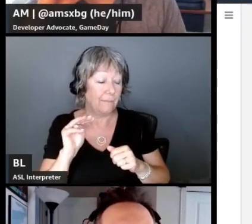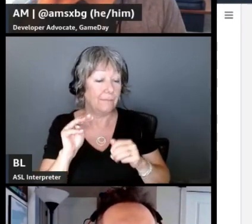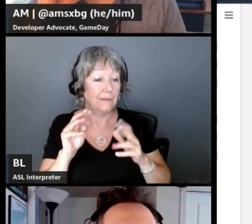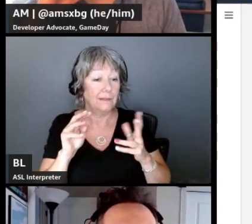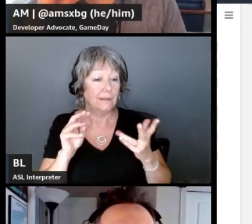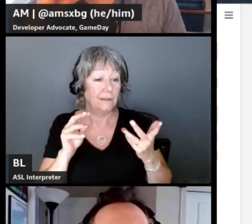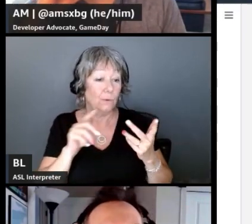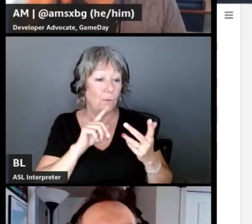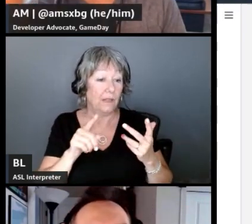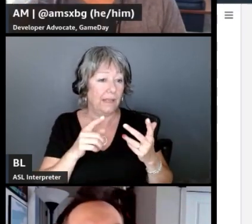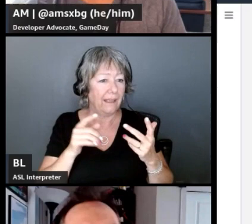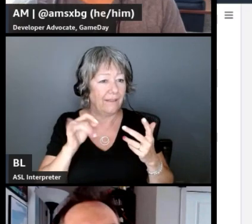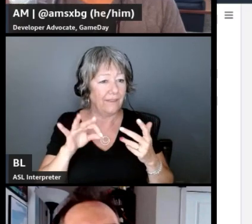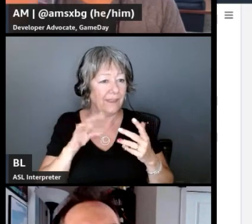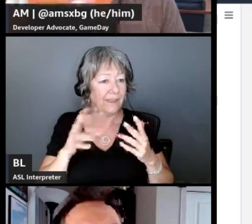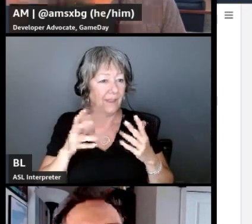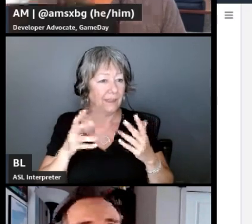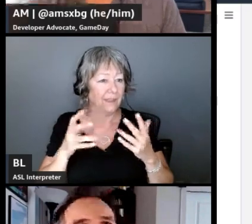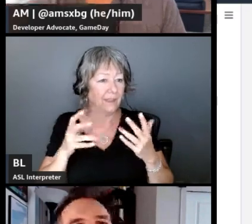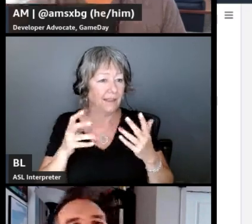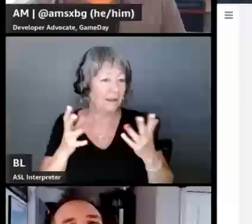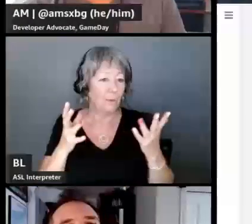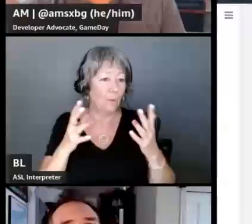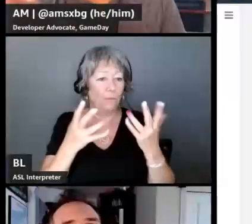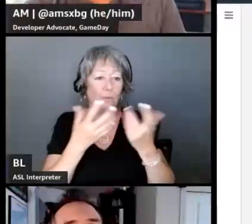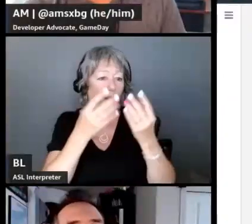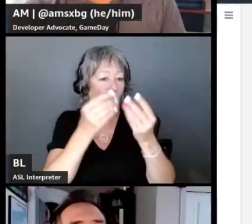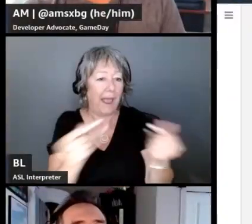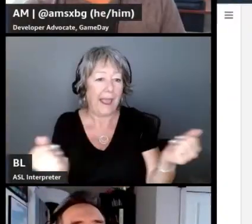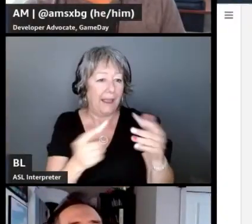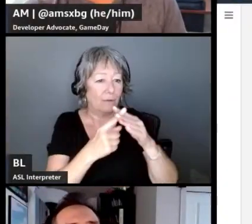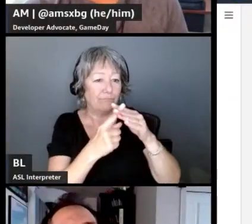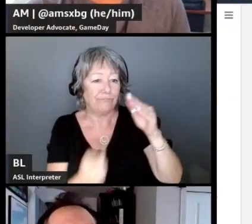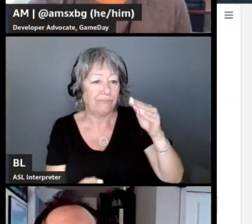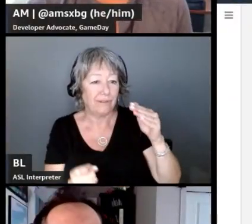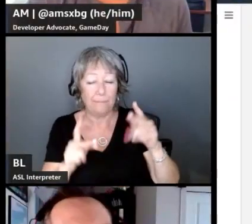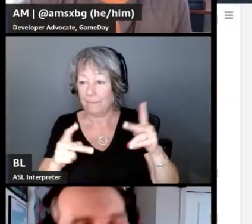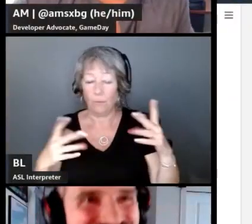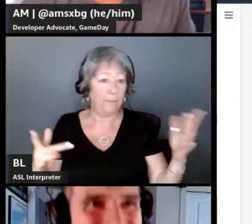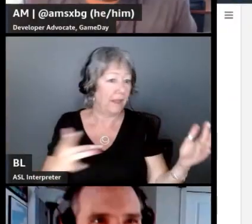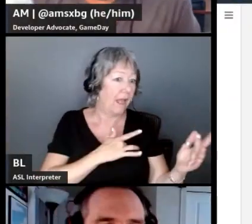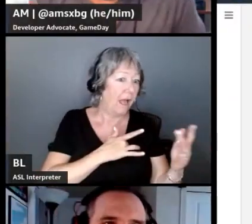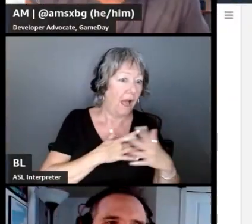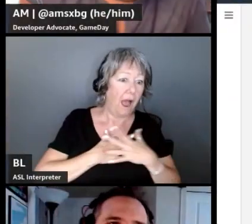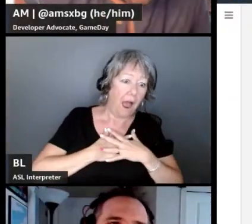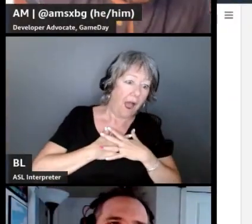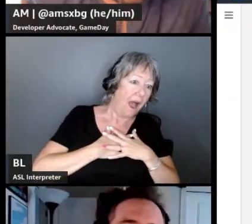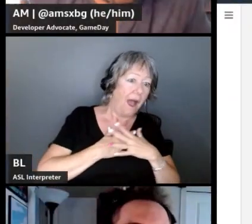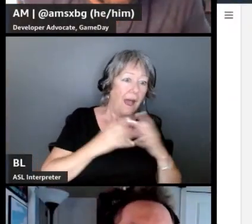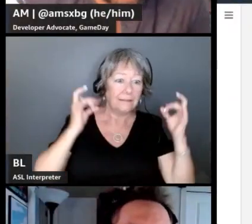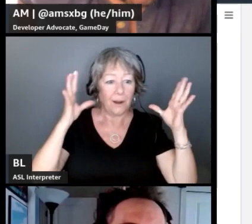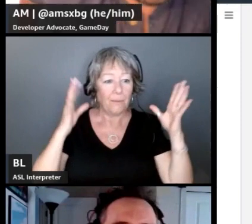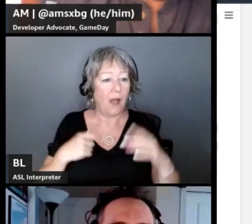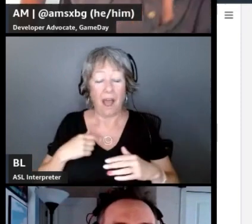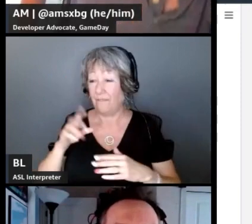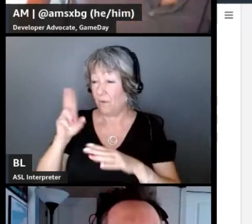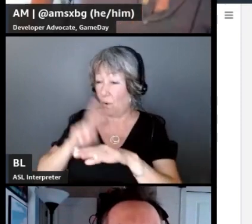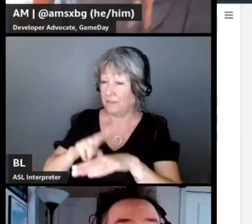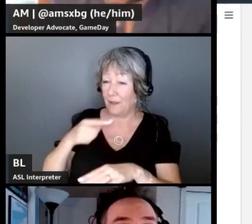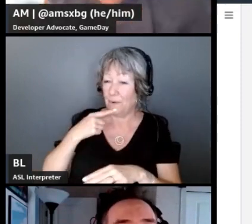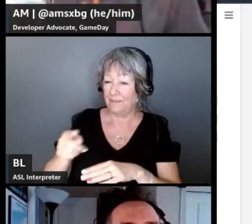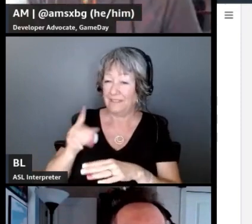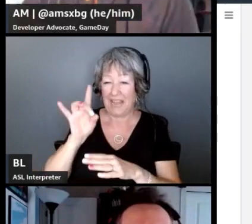probably be he'd probably be devastated. Yeah. Well, and I would have already said like 8 other things that you would have missed during that